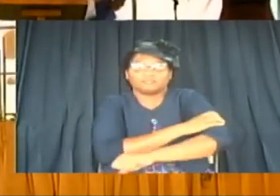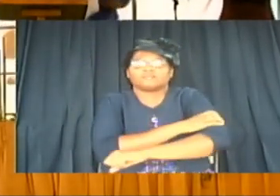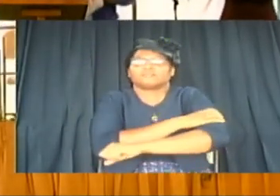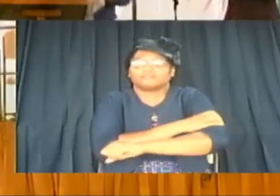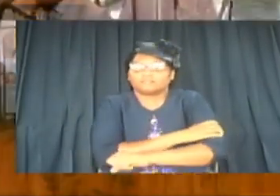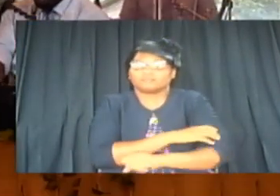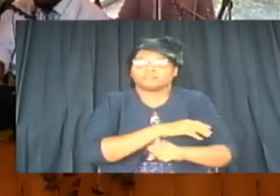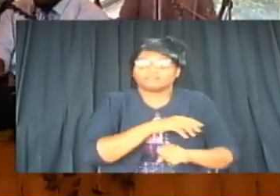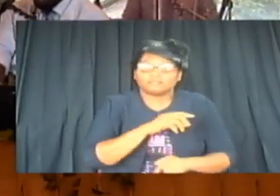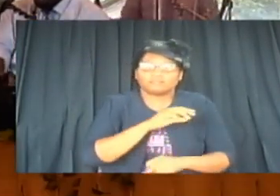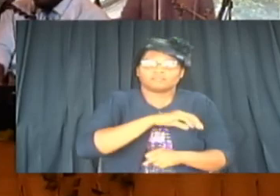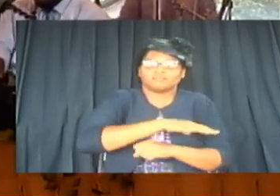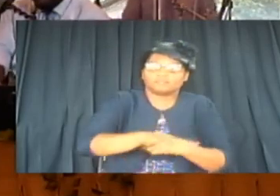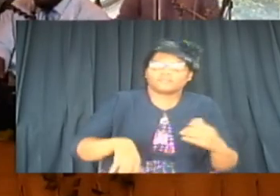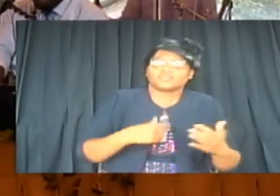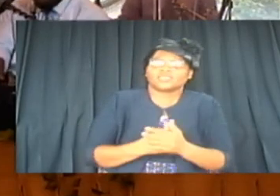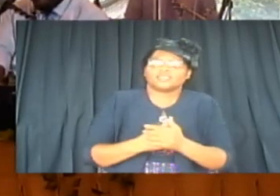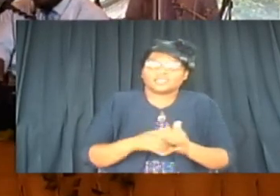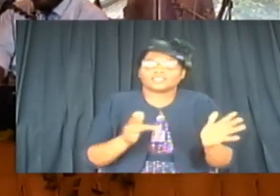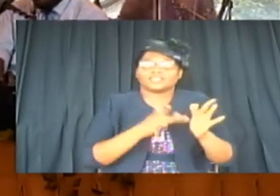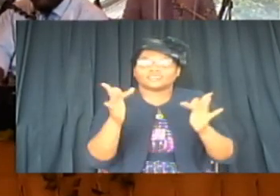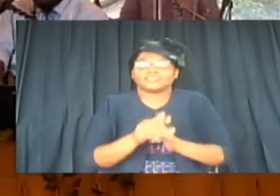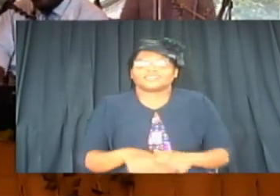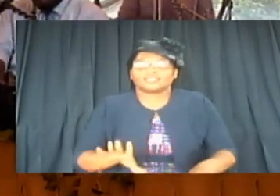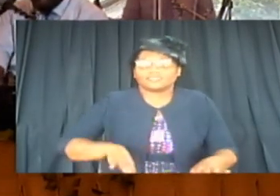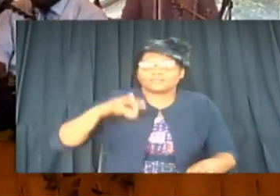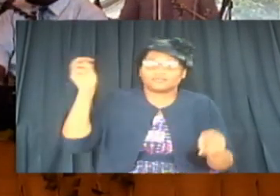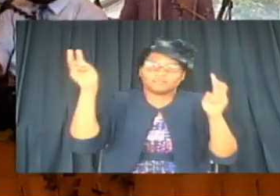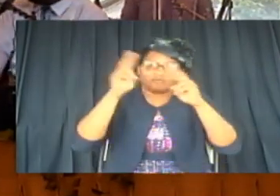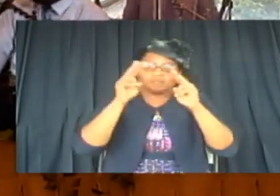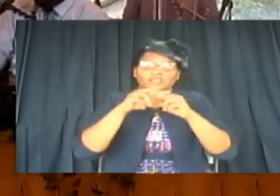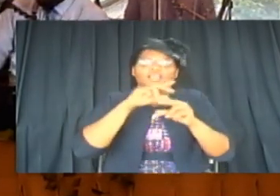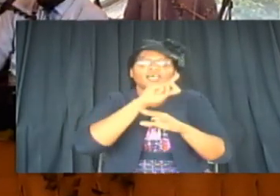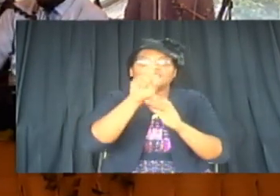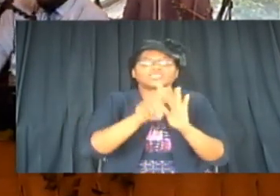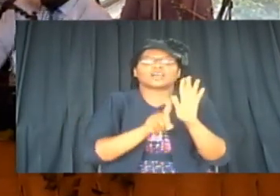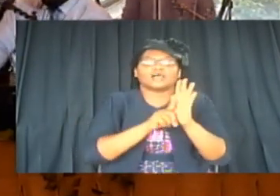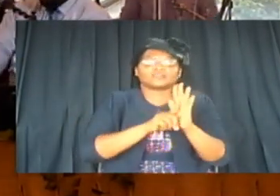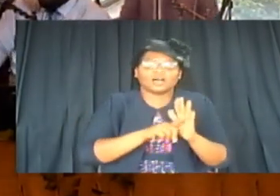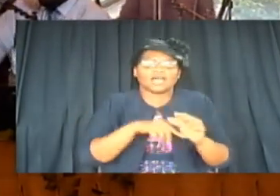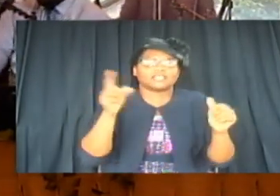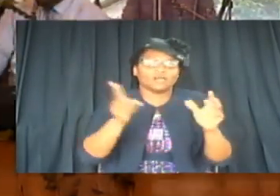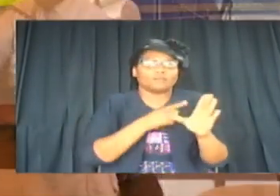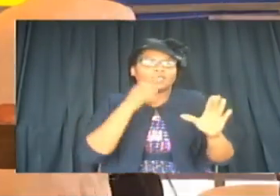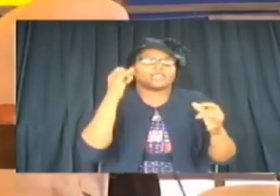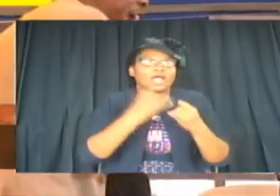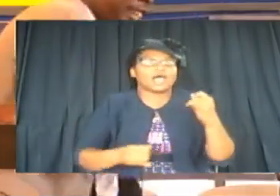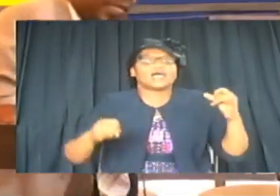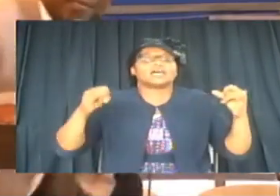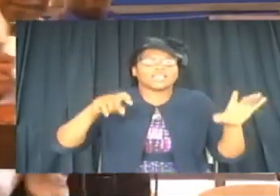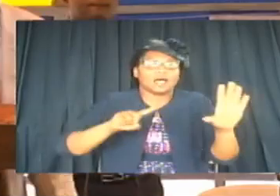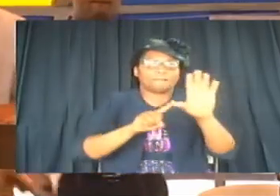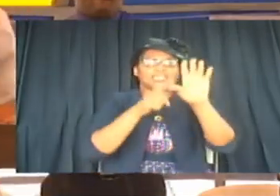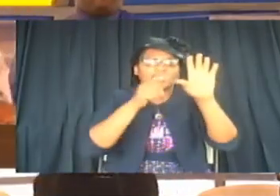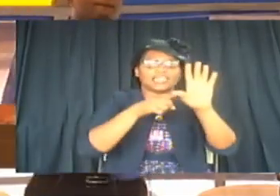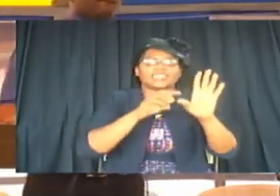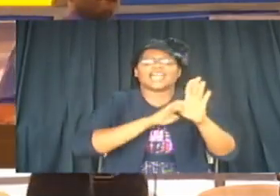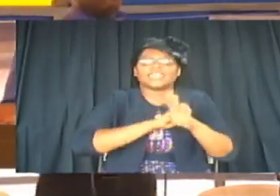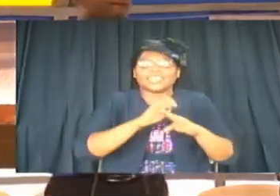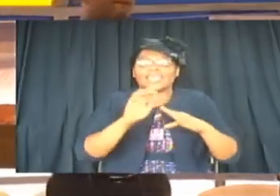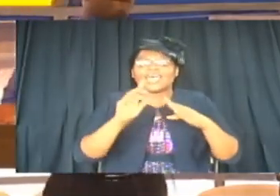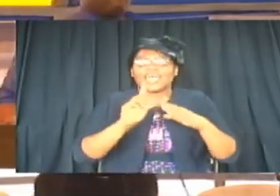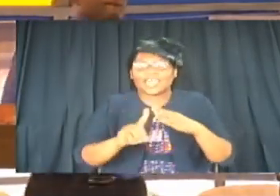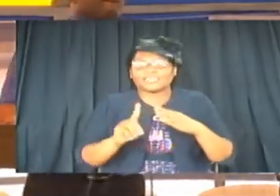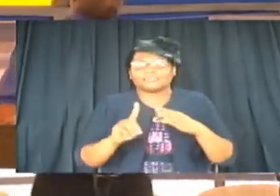The only need is Jesus. Alpha and Omega, the Alpha, Omega, yes, the beginning and